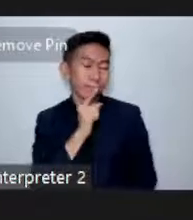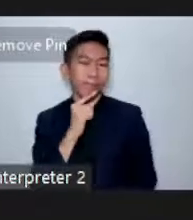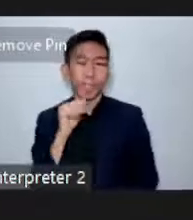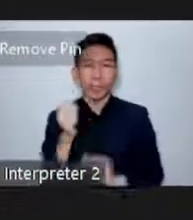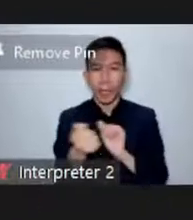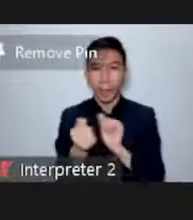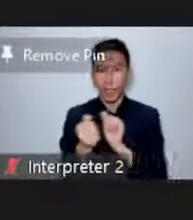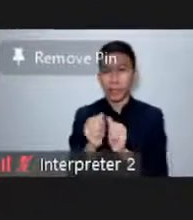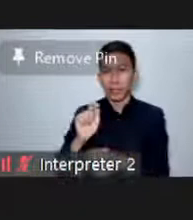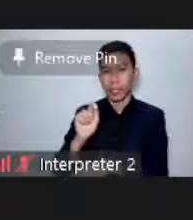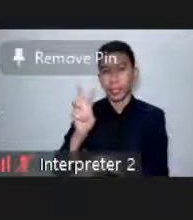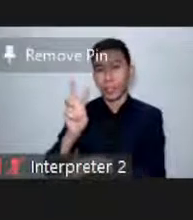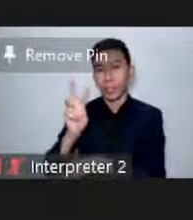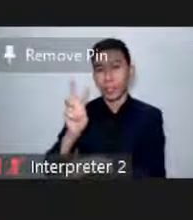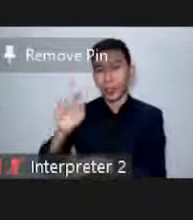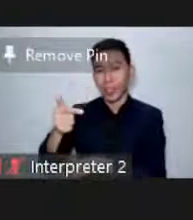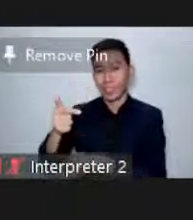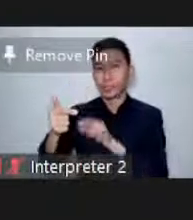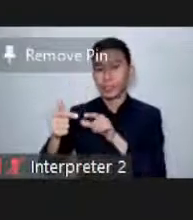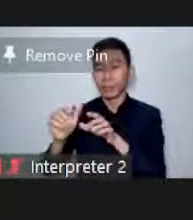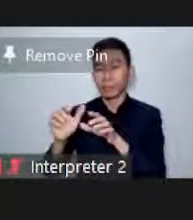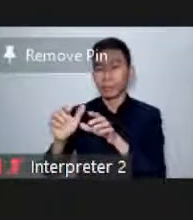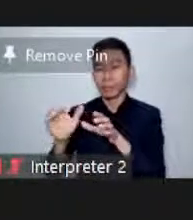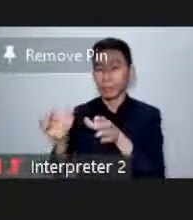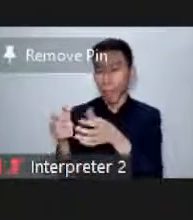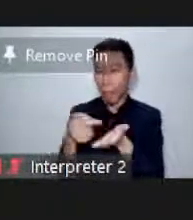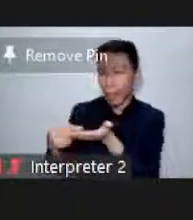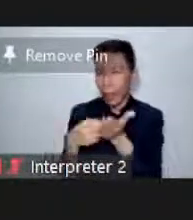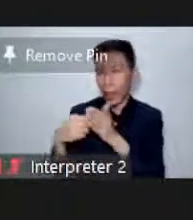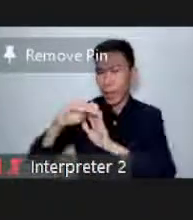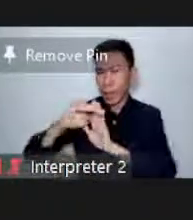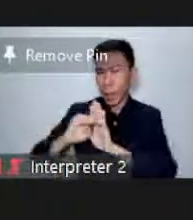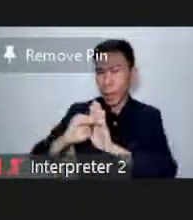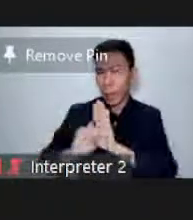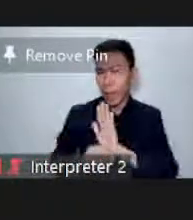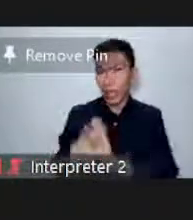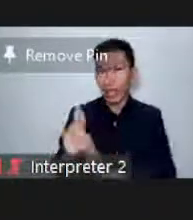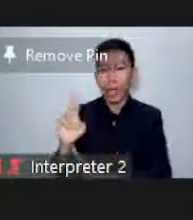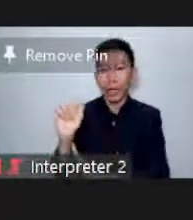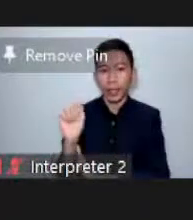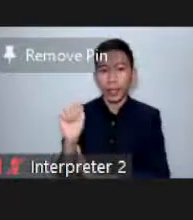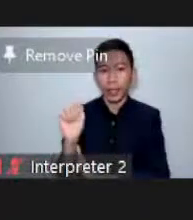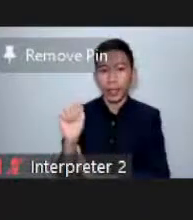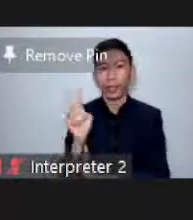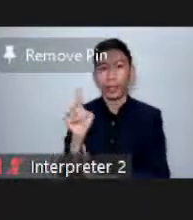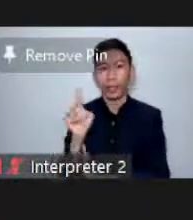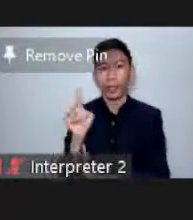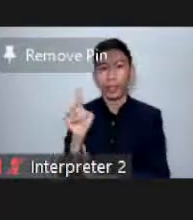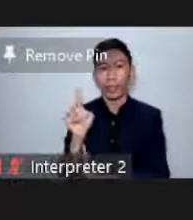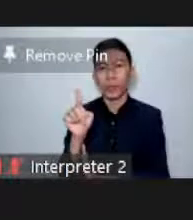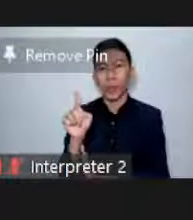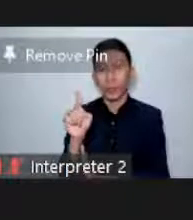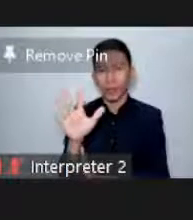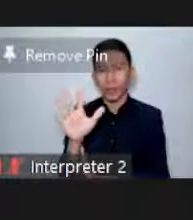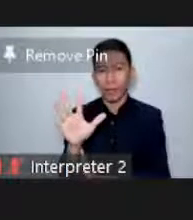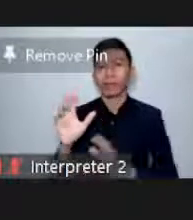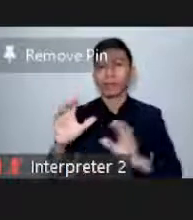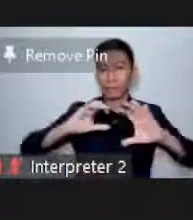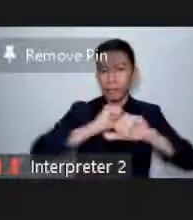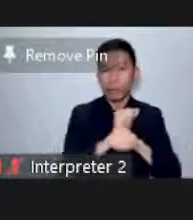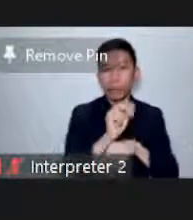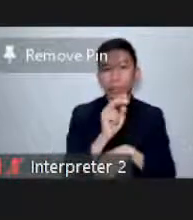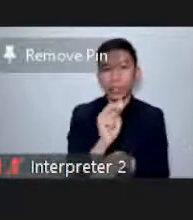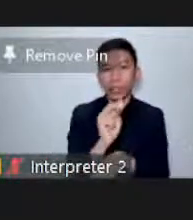the implementing rules and regulations of RA 11215, or the National Integrated Cancer Control